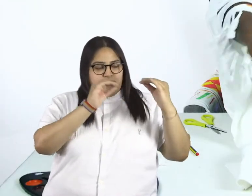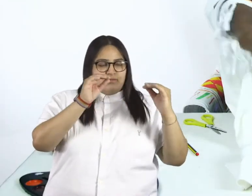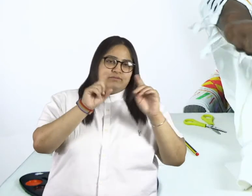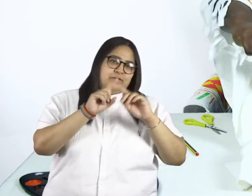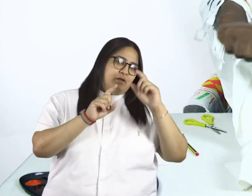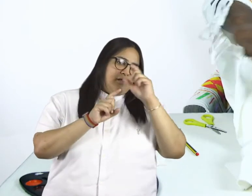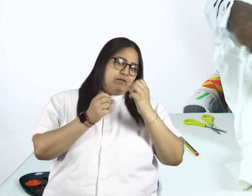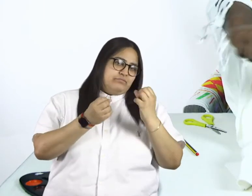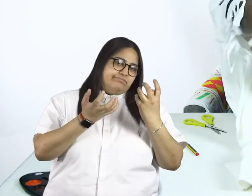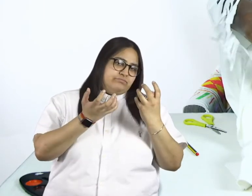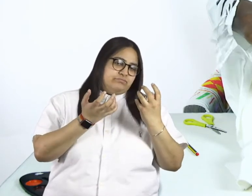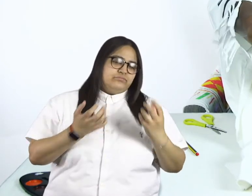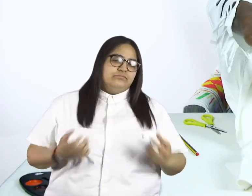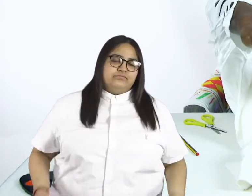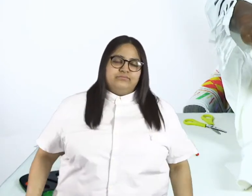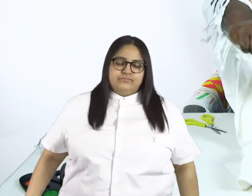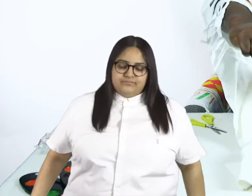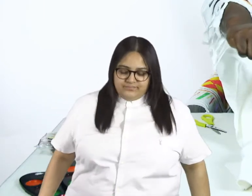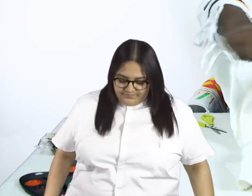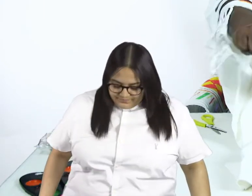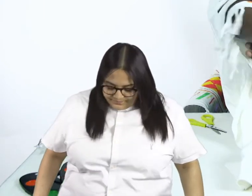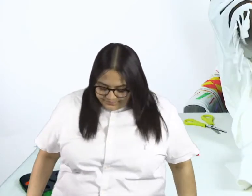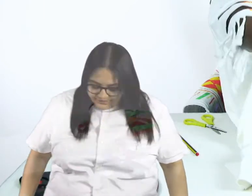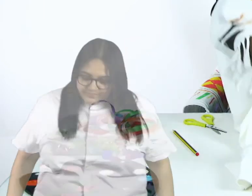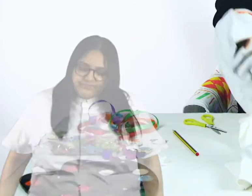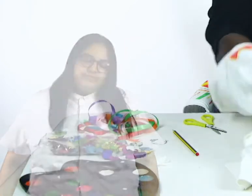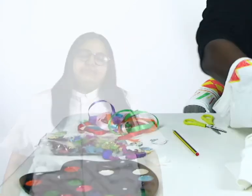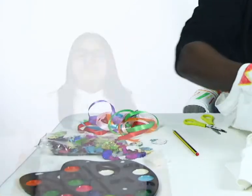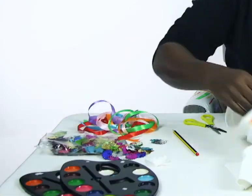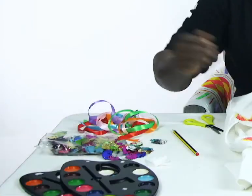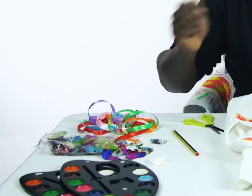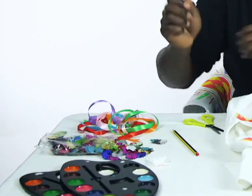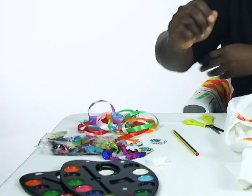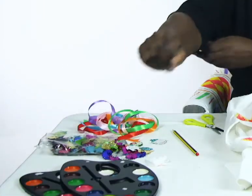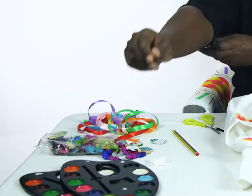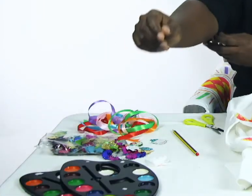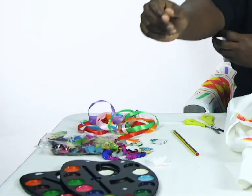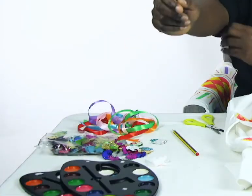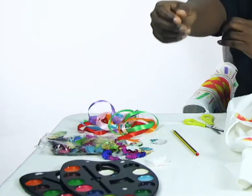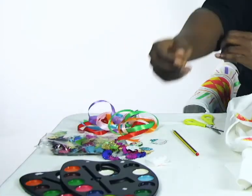When you add beads to it, it weighs down on the fringe, so it gives it more of a